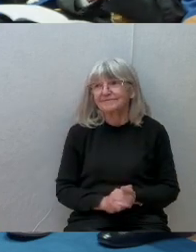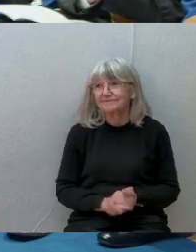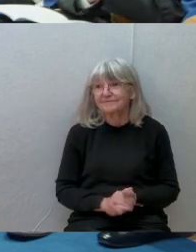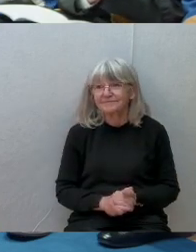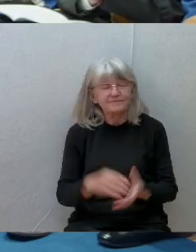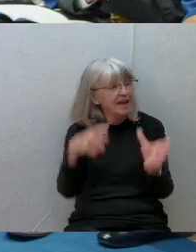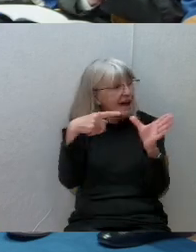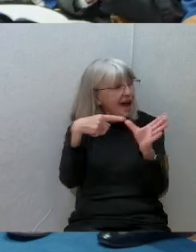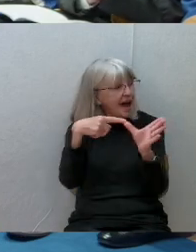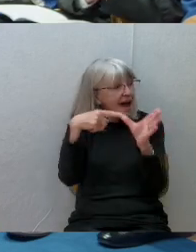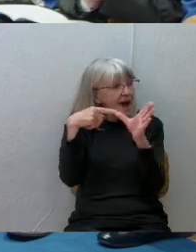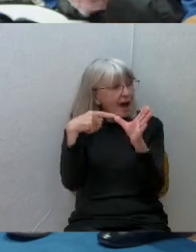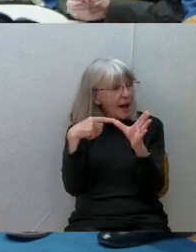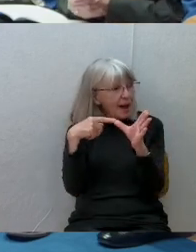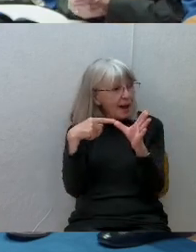Abir Al-Jiran.